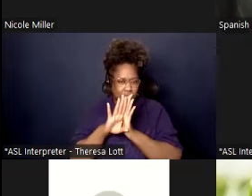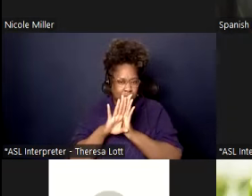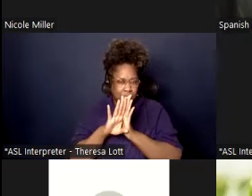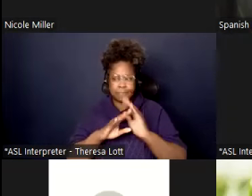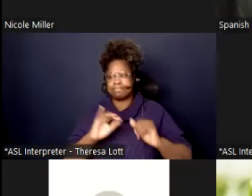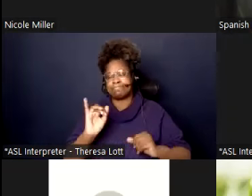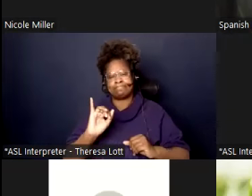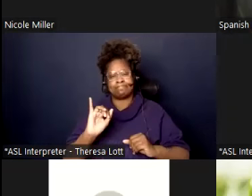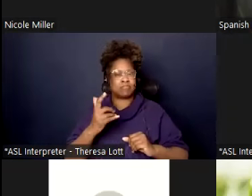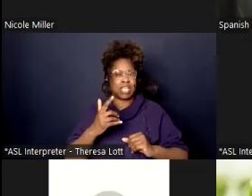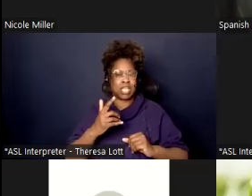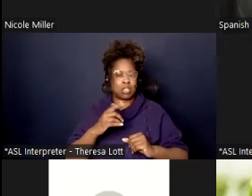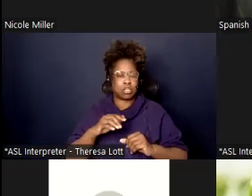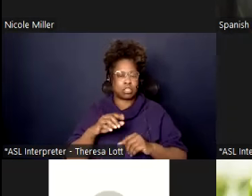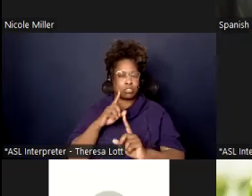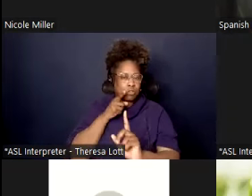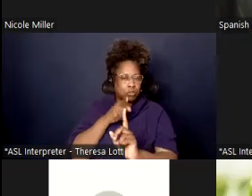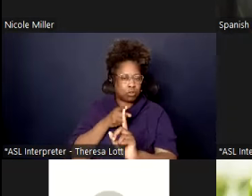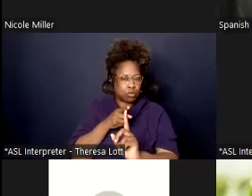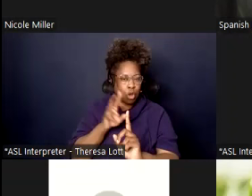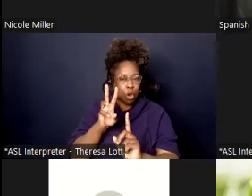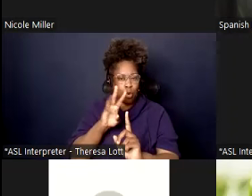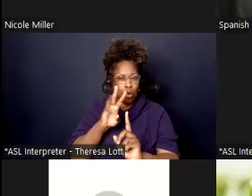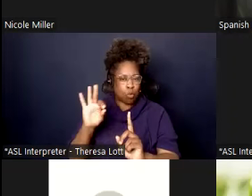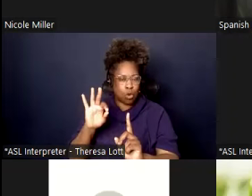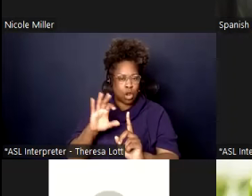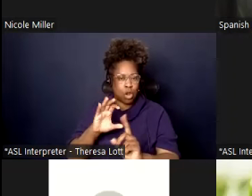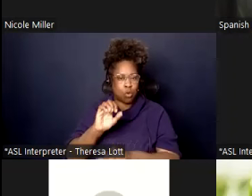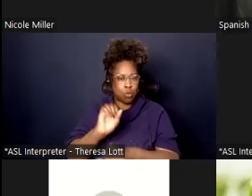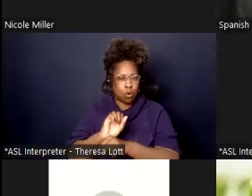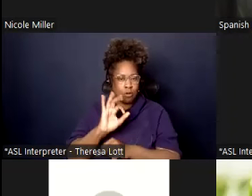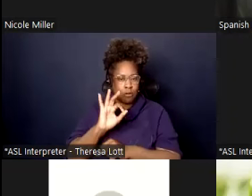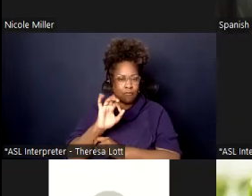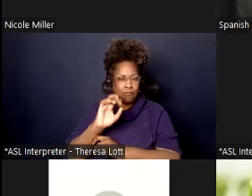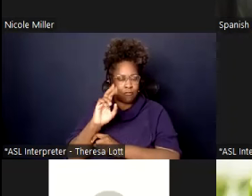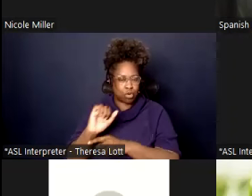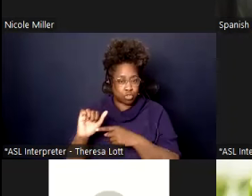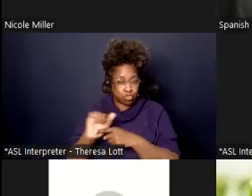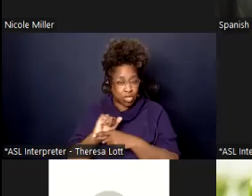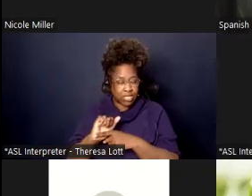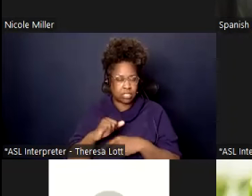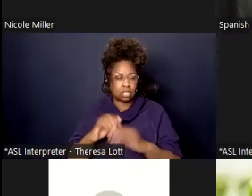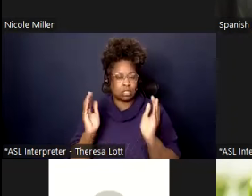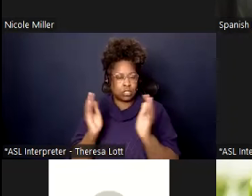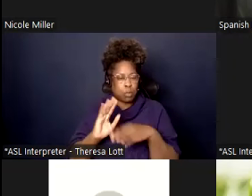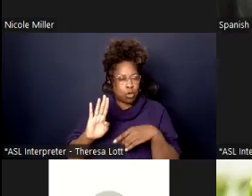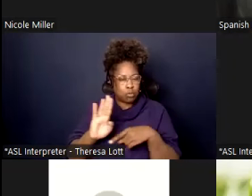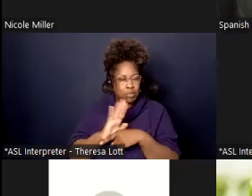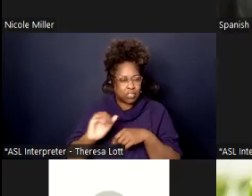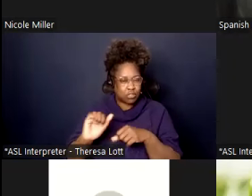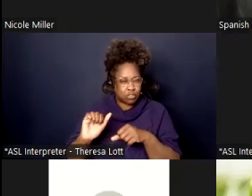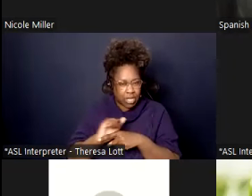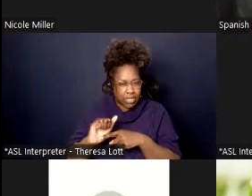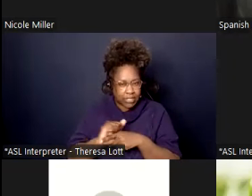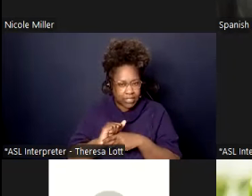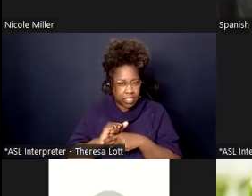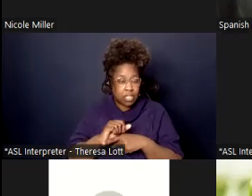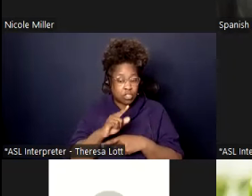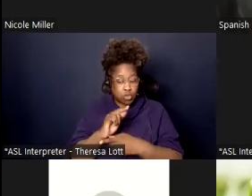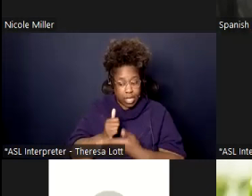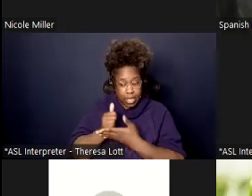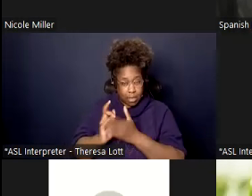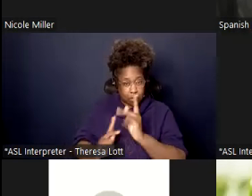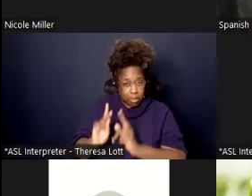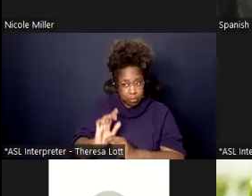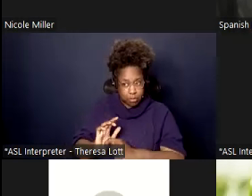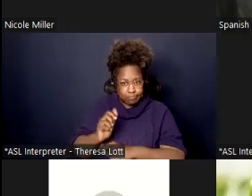targeted workforce training programs and small business development programs to do the implementation work that's being named in the physical